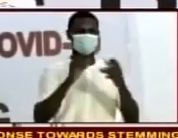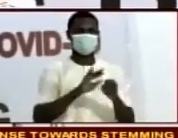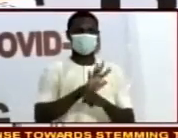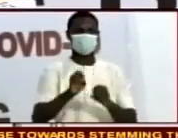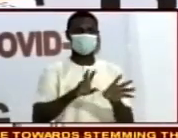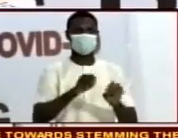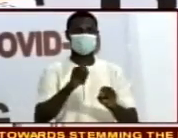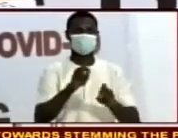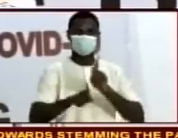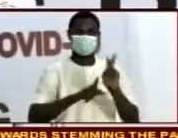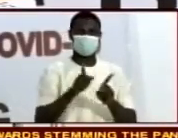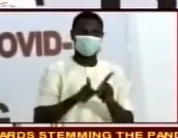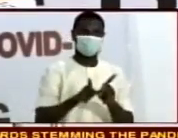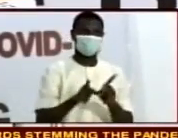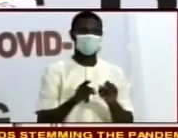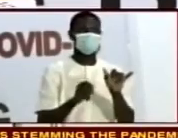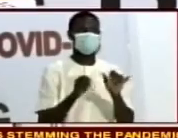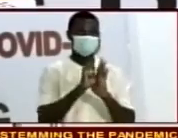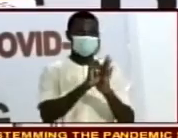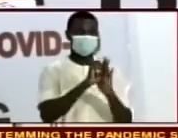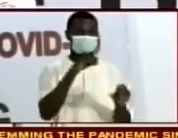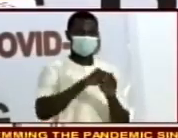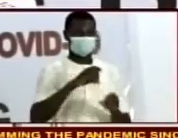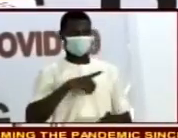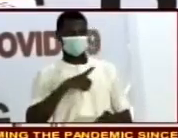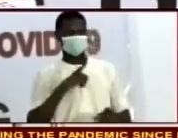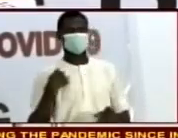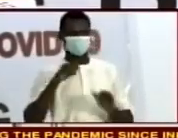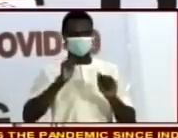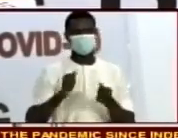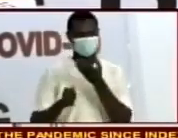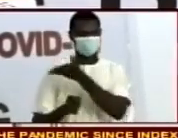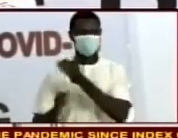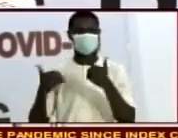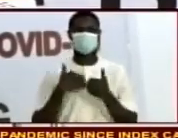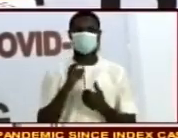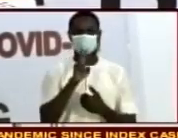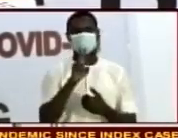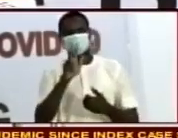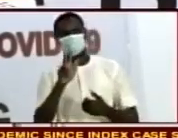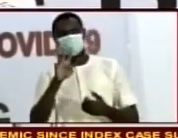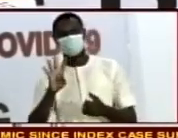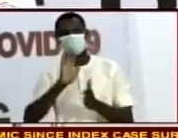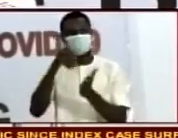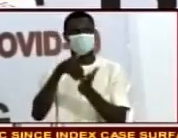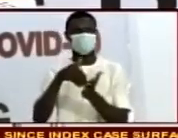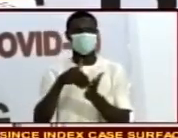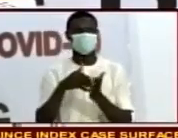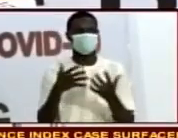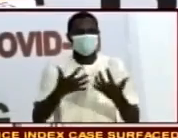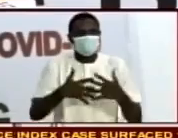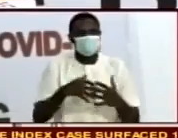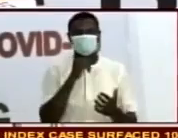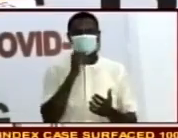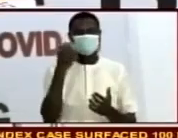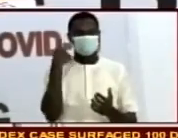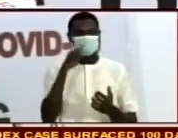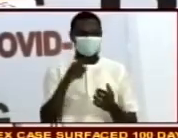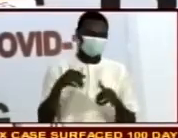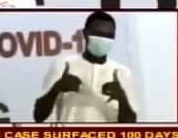3, 4 centers. These machines are utilitarian, they are not for decoration. So if the need is high, yes,